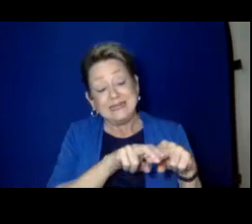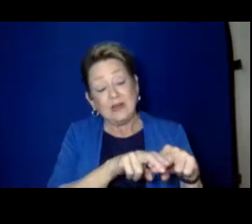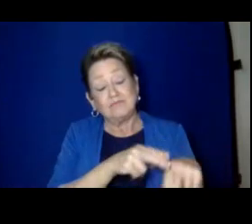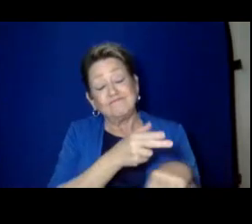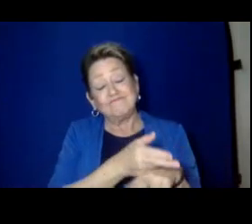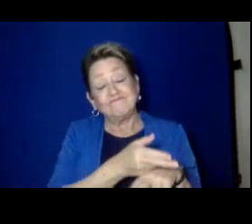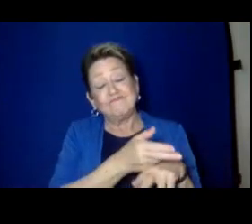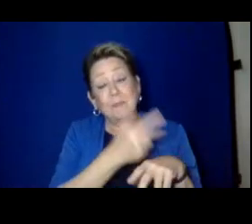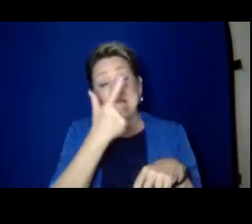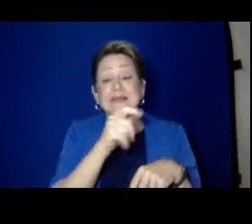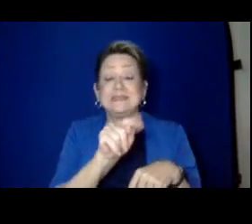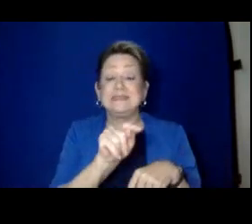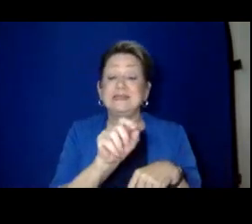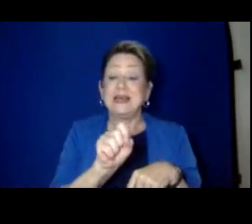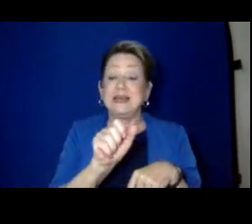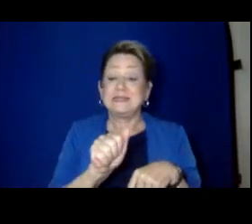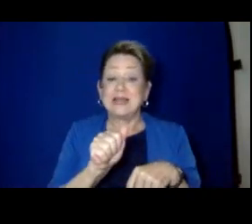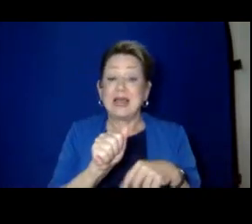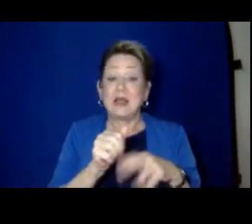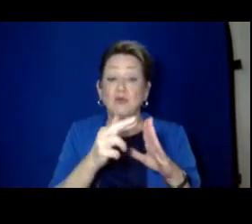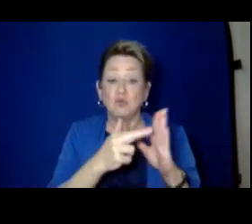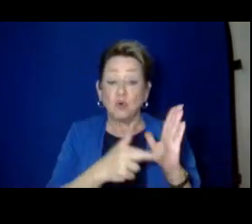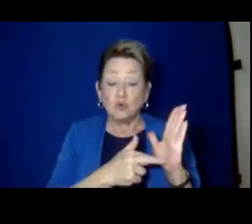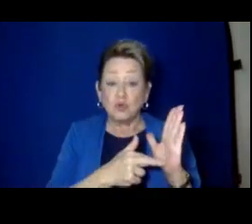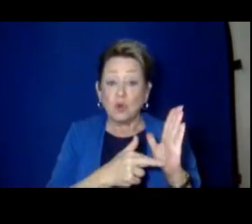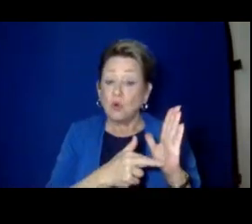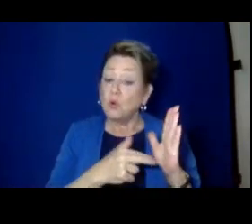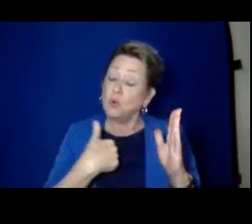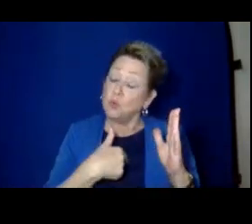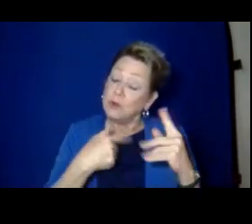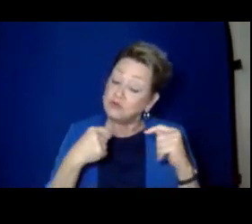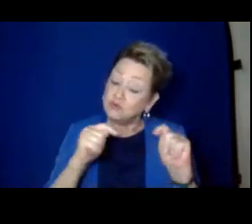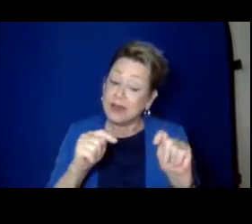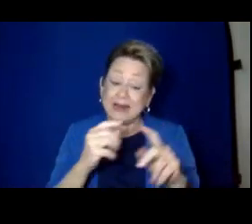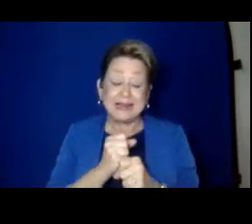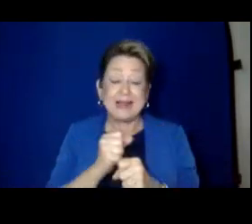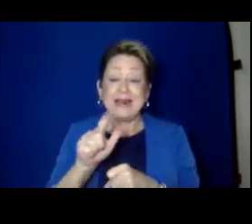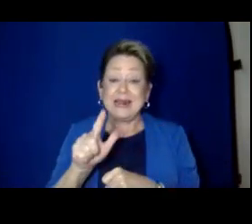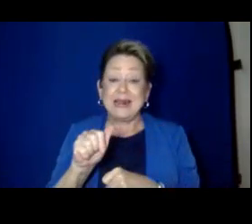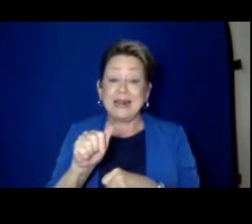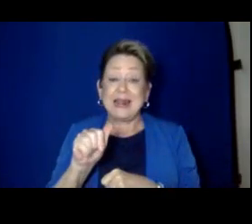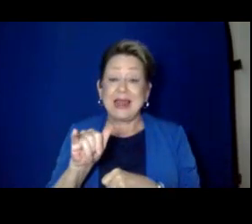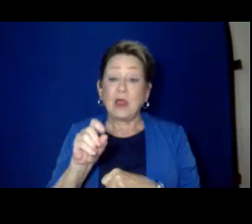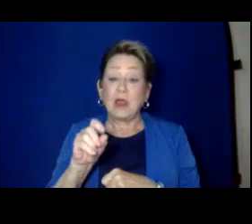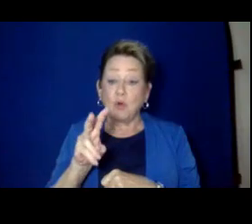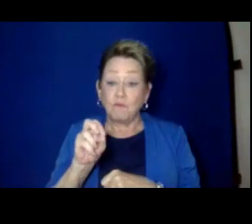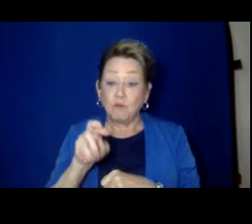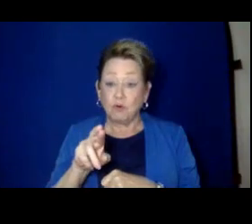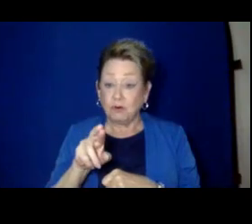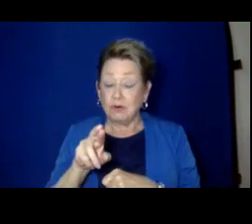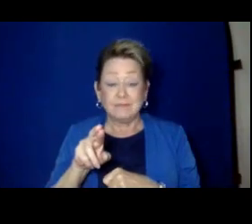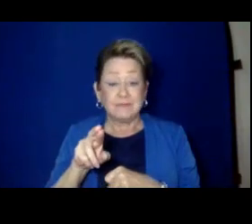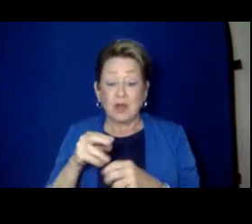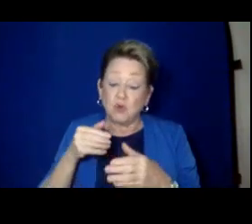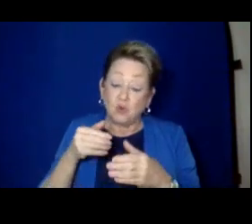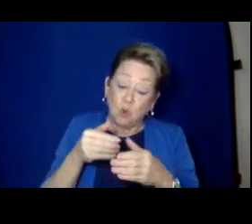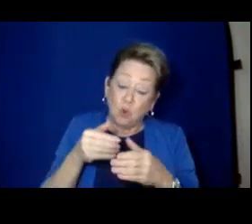rules, the opportunity for us to try to get a layover location closer to the terminal is not there. But if we're running a faster